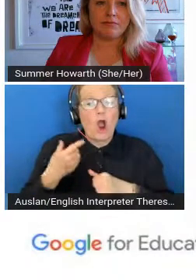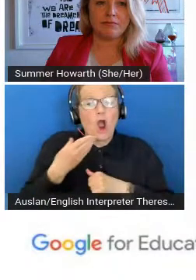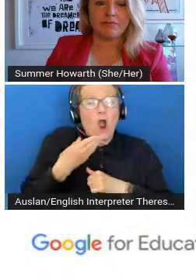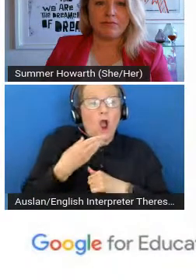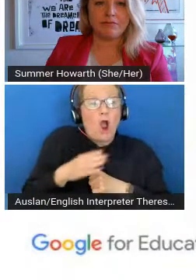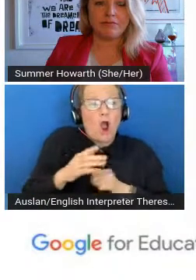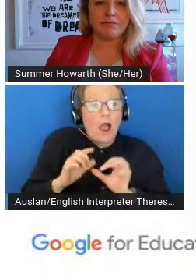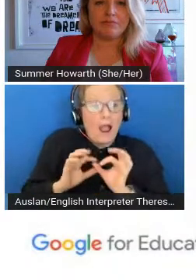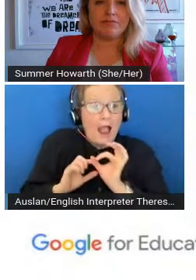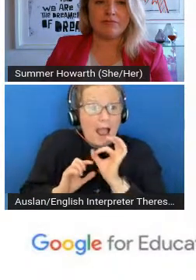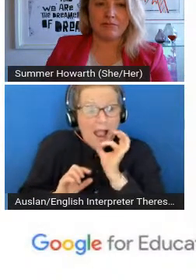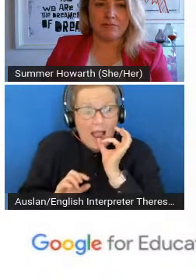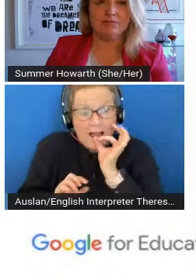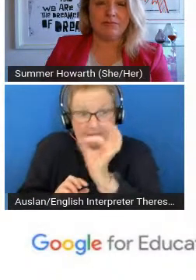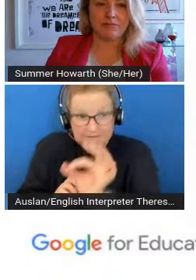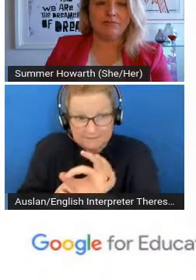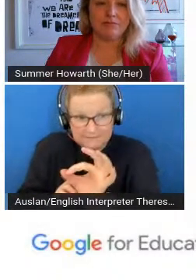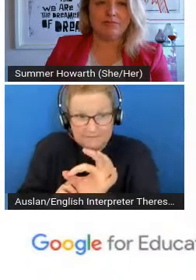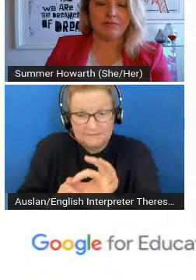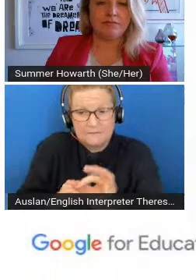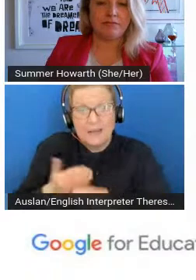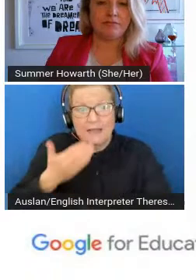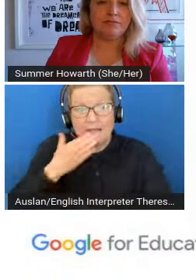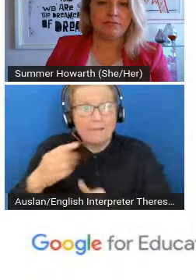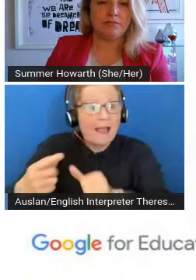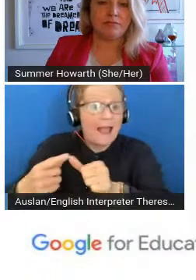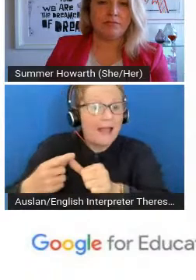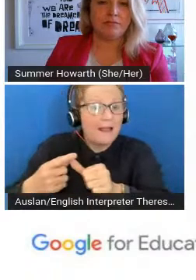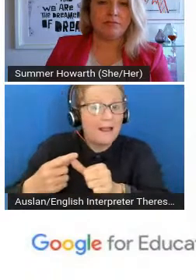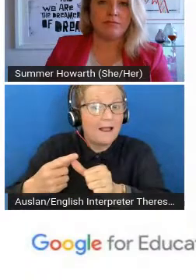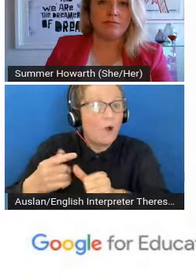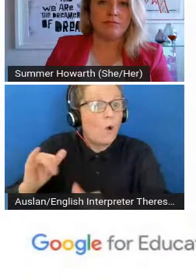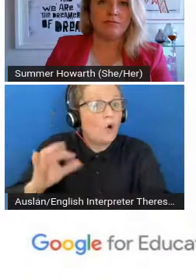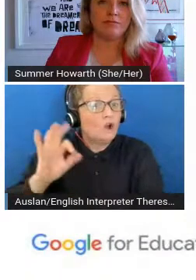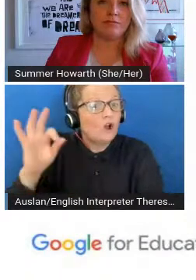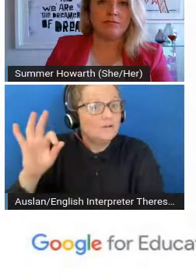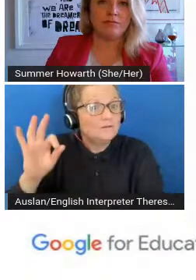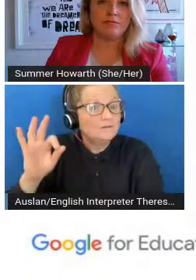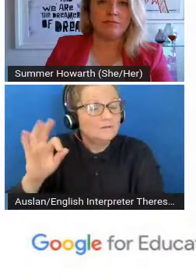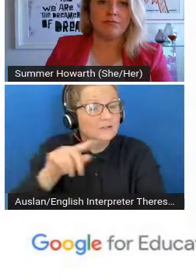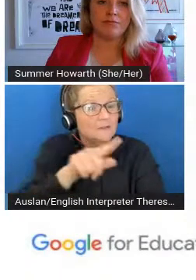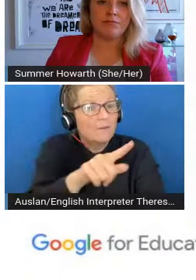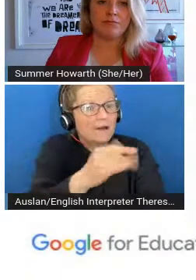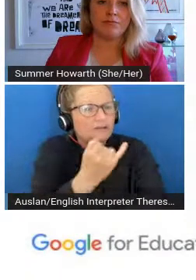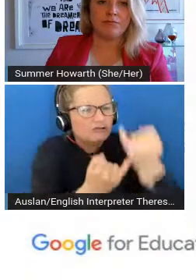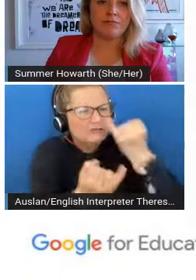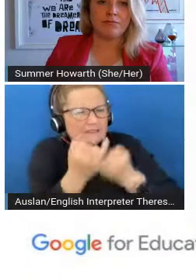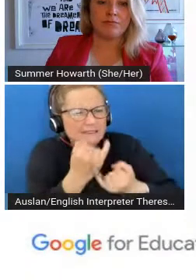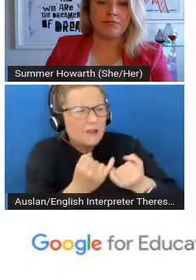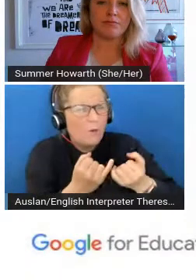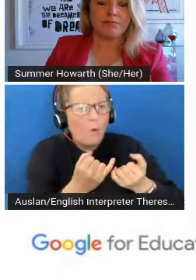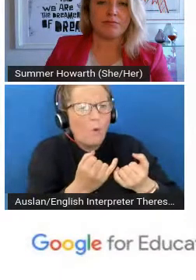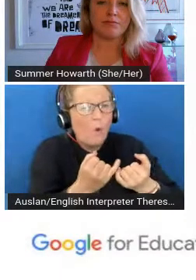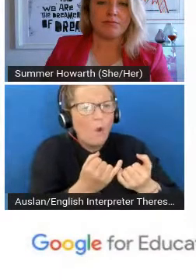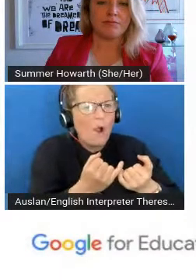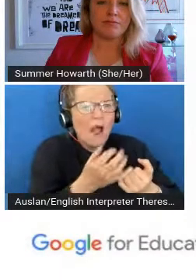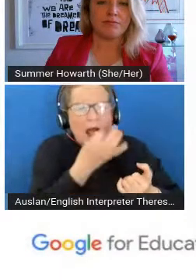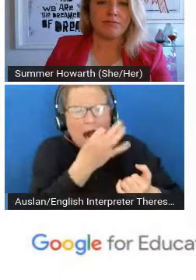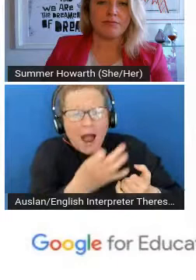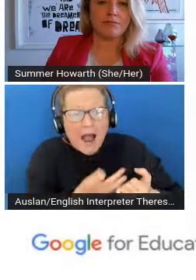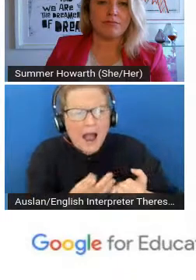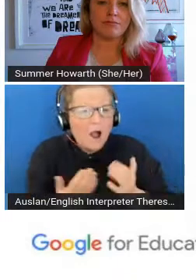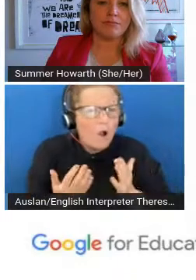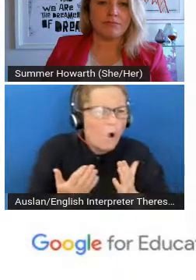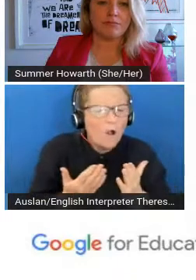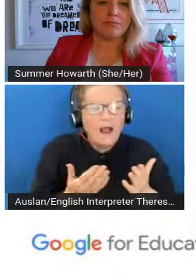answer gets passed on to someone else for critique or for building on, and it gets then passed on or bounced to someone else so that they can add to that.